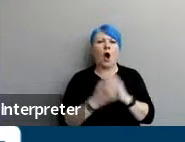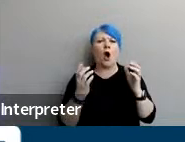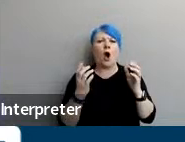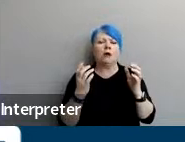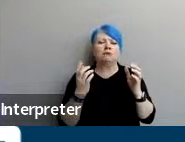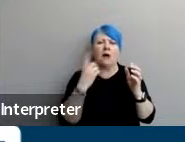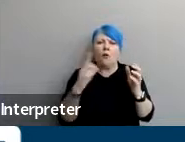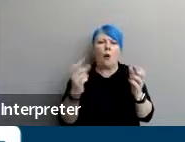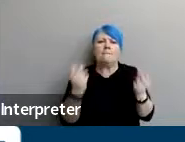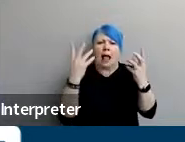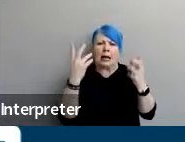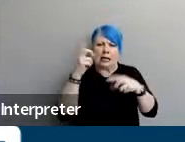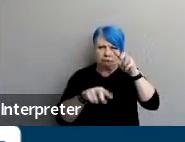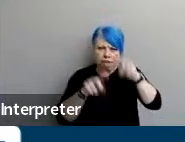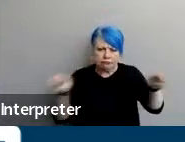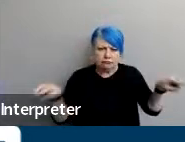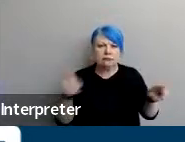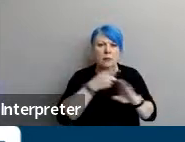programs.